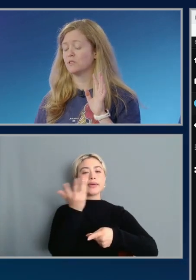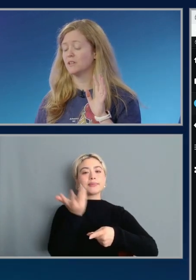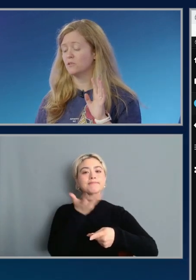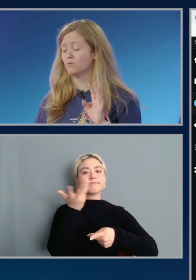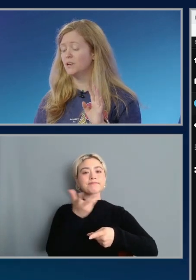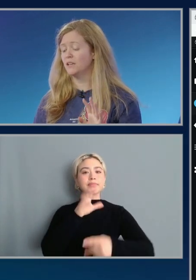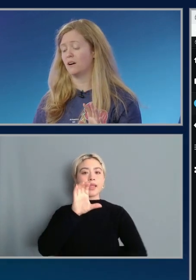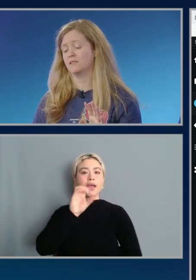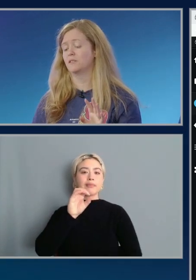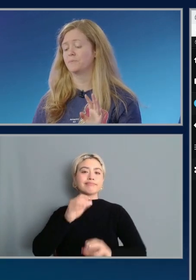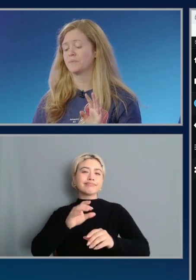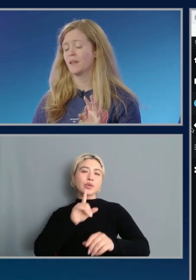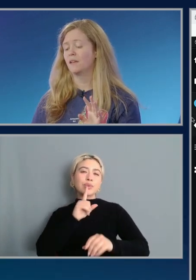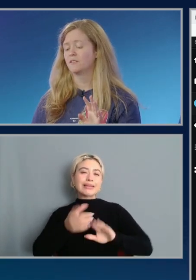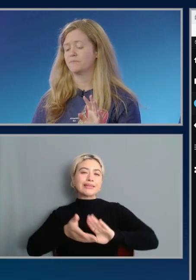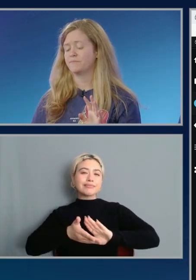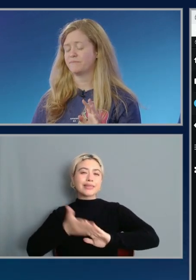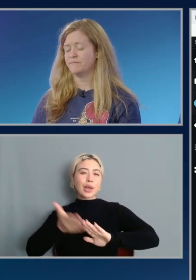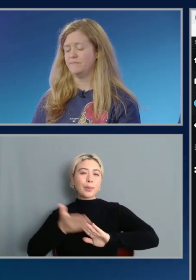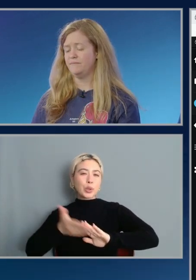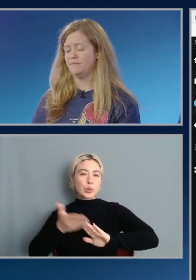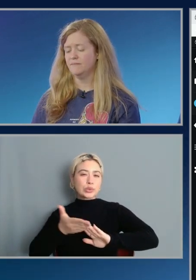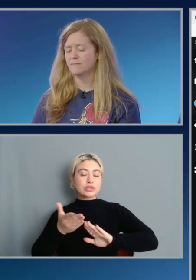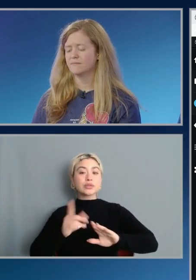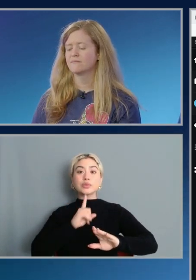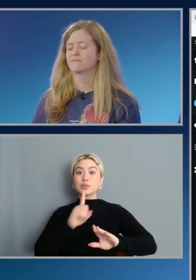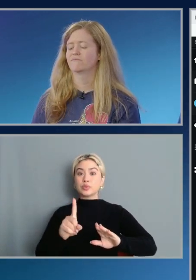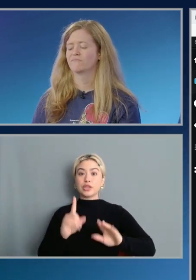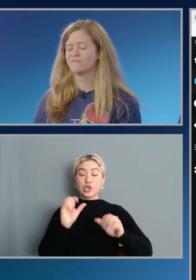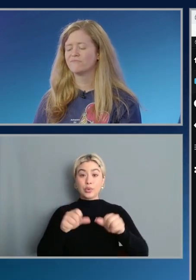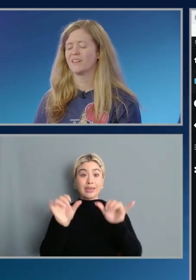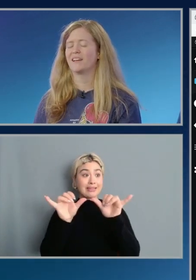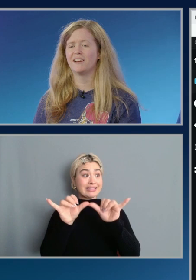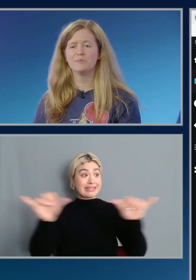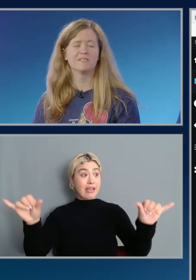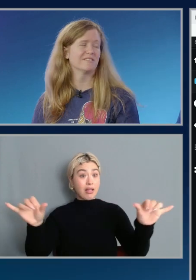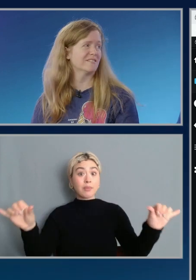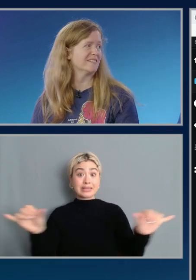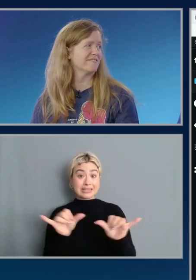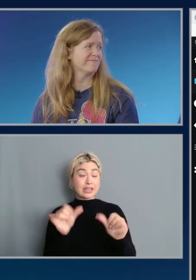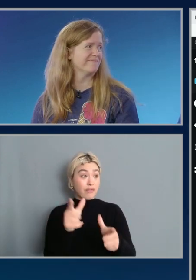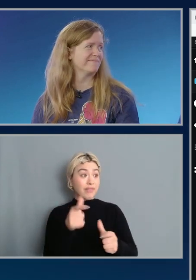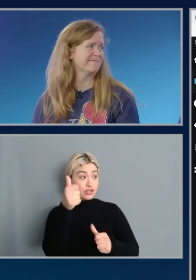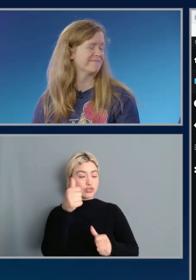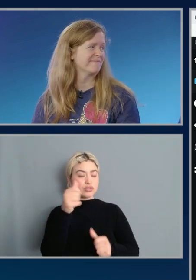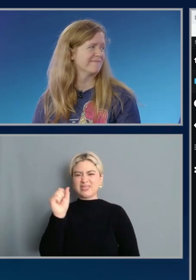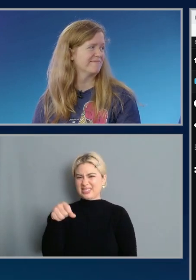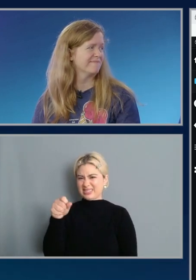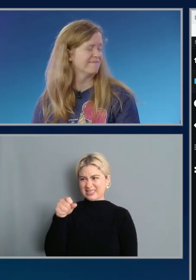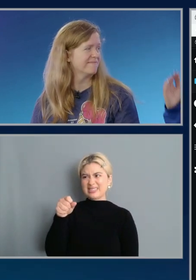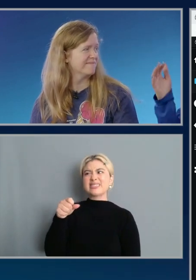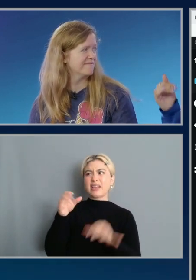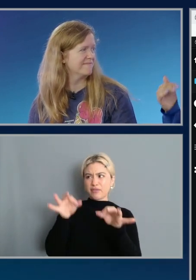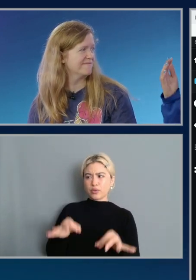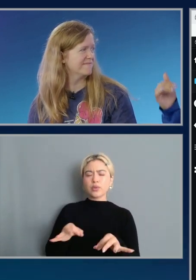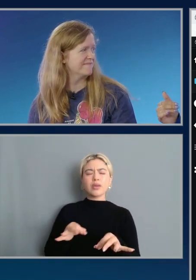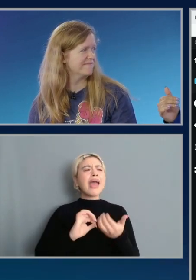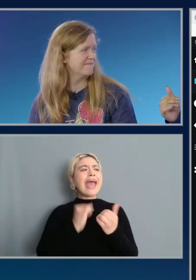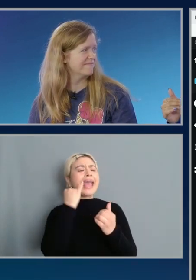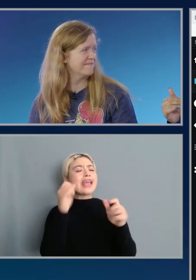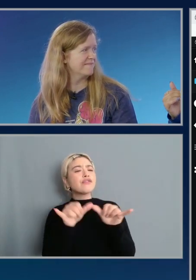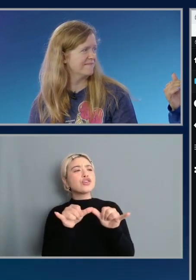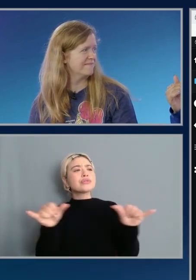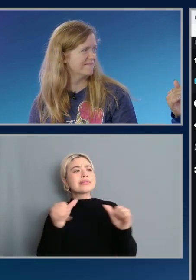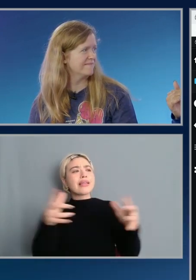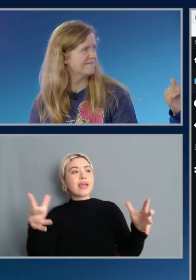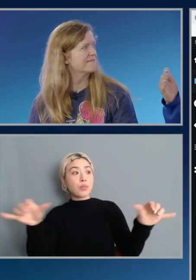compute. So it's really awesome. So you're able to scale up and scale down very quickly. Absolutely. How do you make sure that if you're scaling up or scaling down